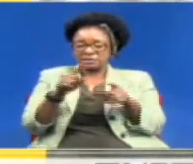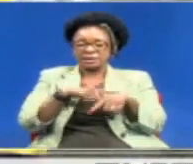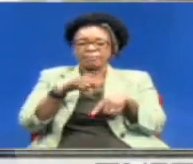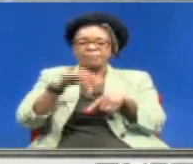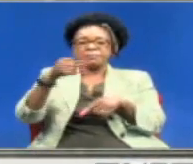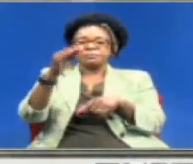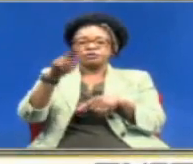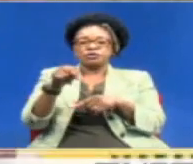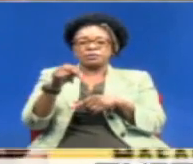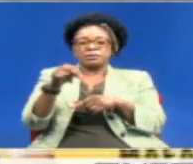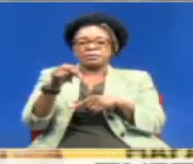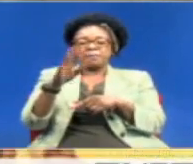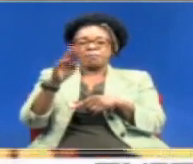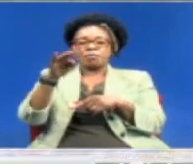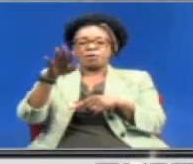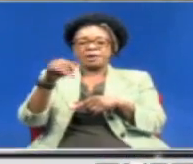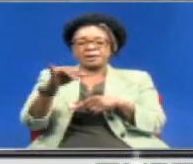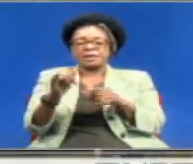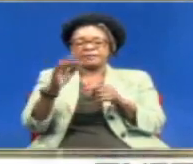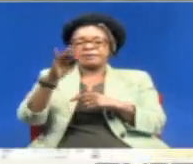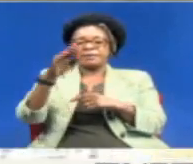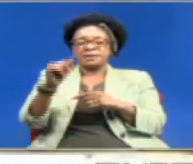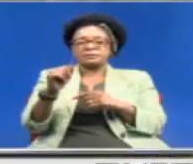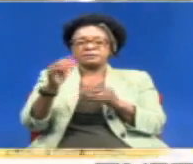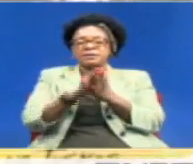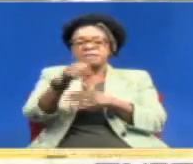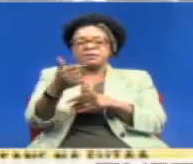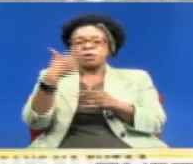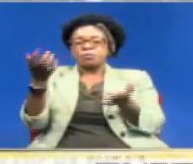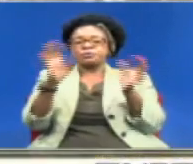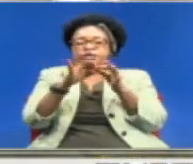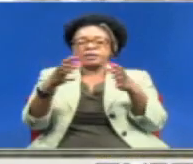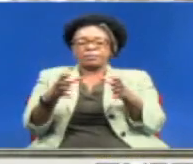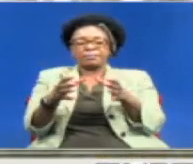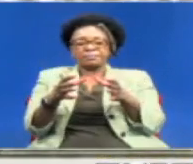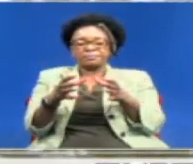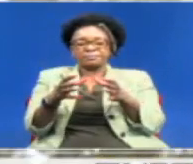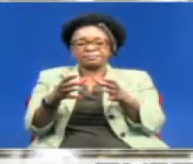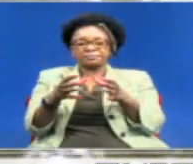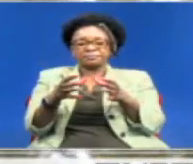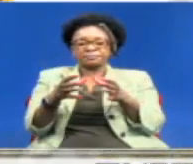Byamukama, Joseph Mwangi, Fabian Adikenyi, amongst others who joined the Brewers.